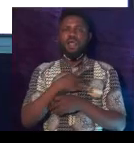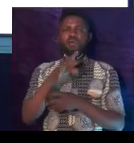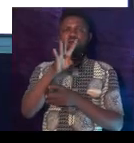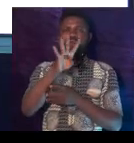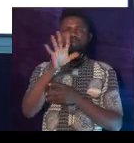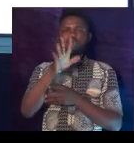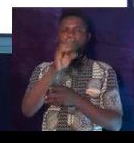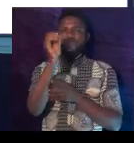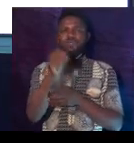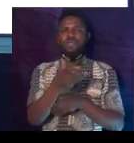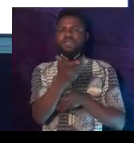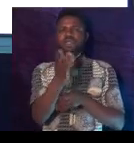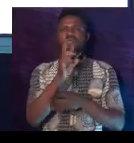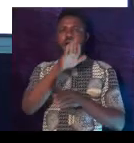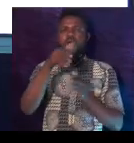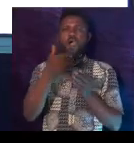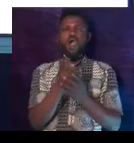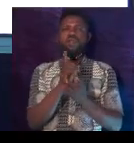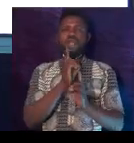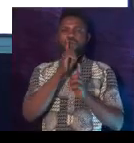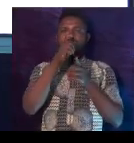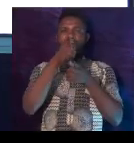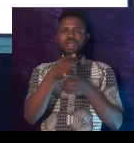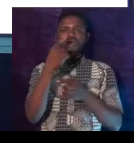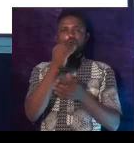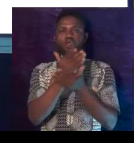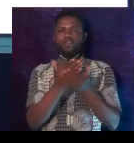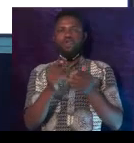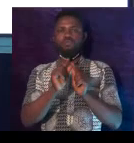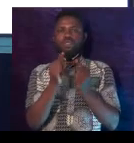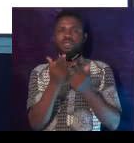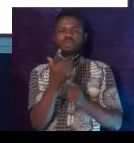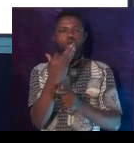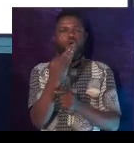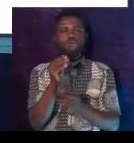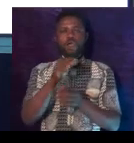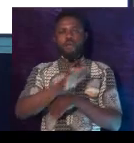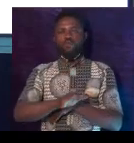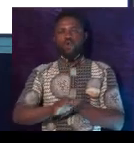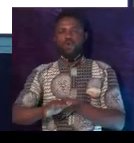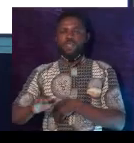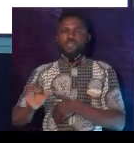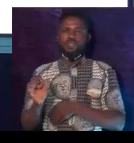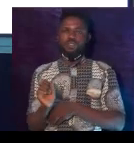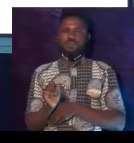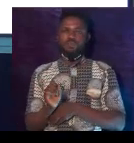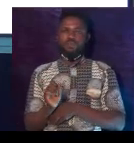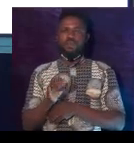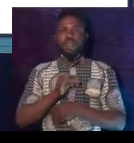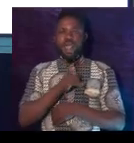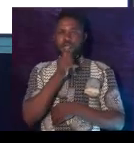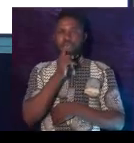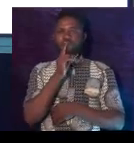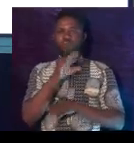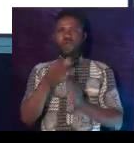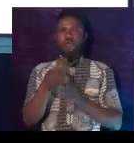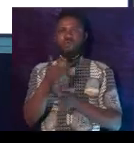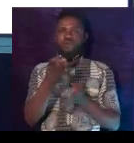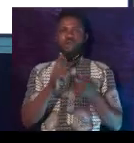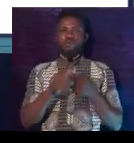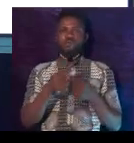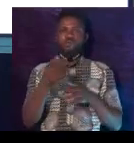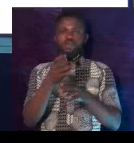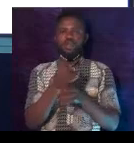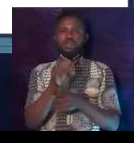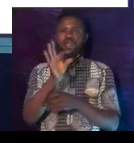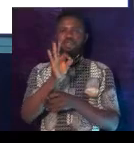and 45%. These are all data for some set of pupils. I'm sure all of you want to